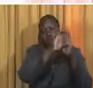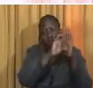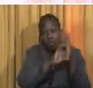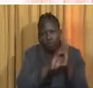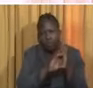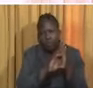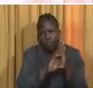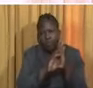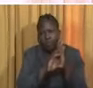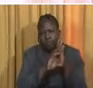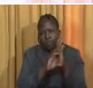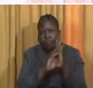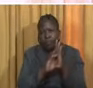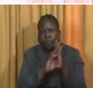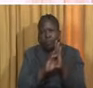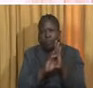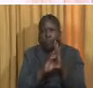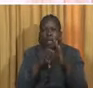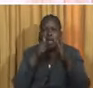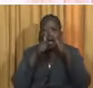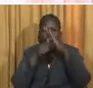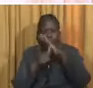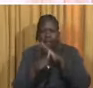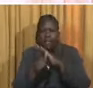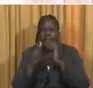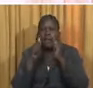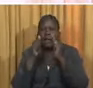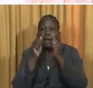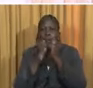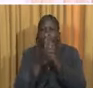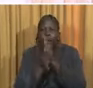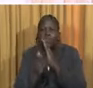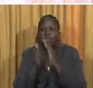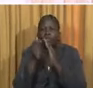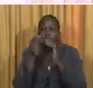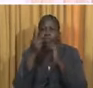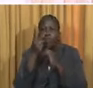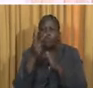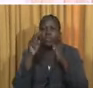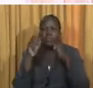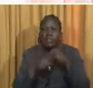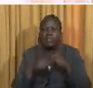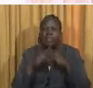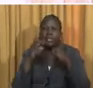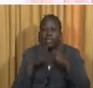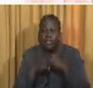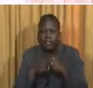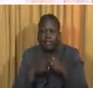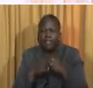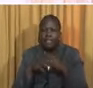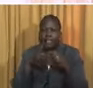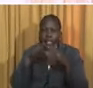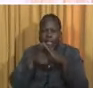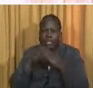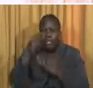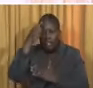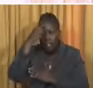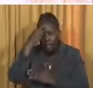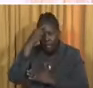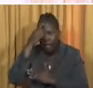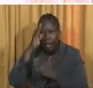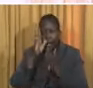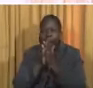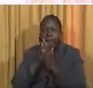structure. Under Article 368 of the Constitution of India, it is Parliament and Parliament